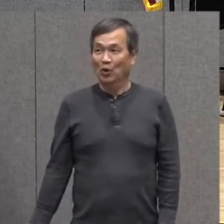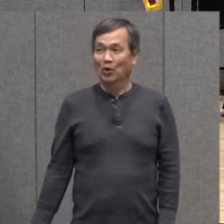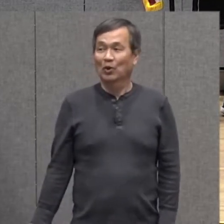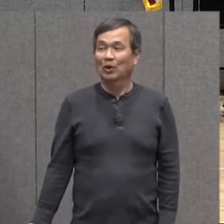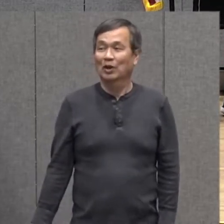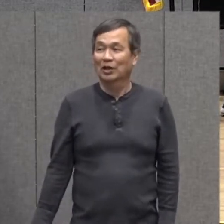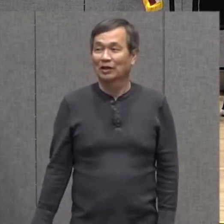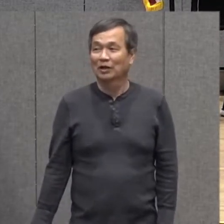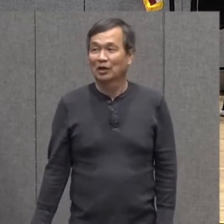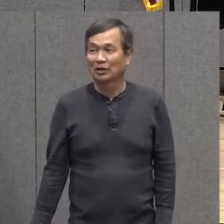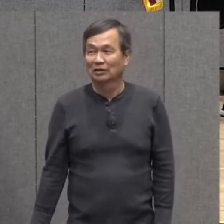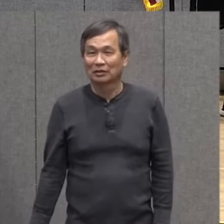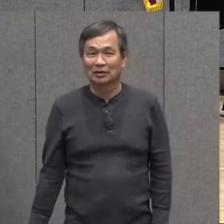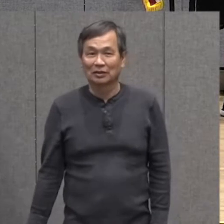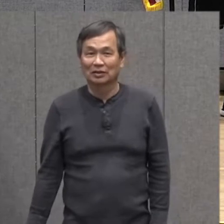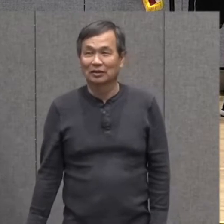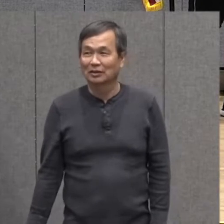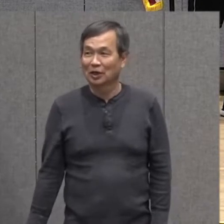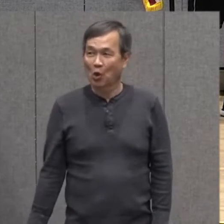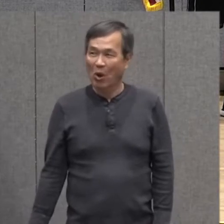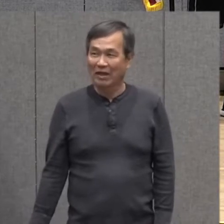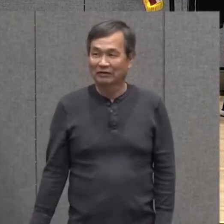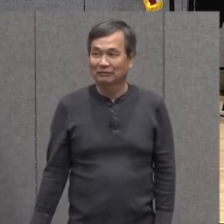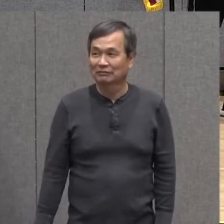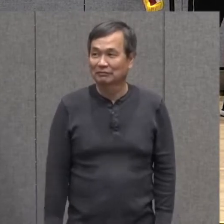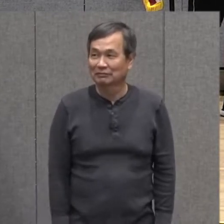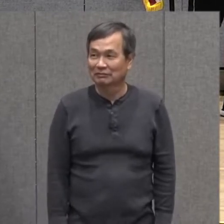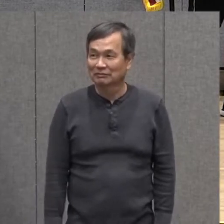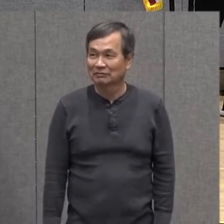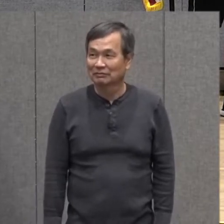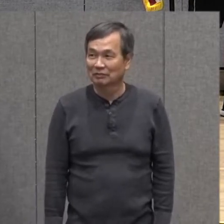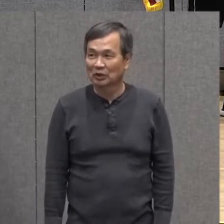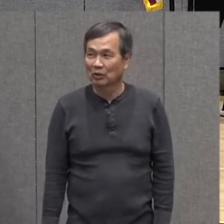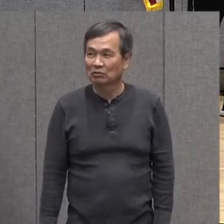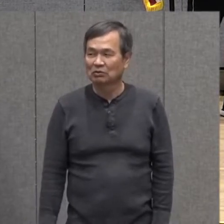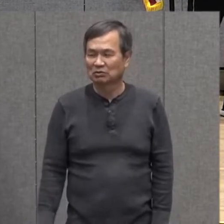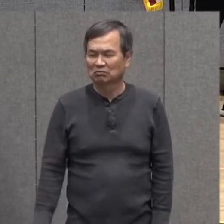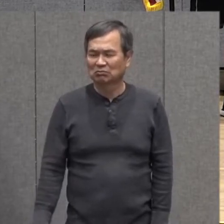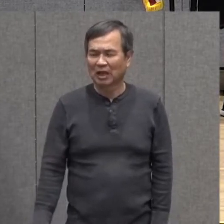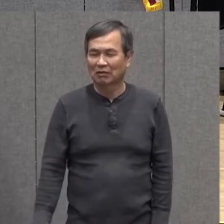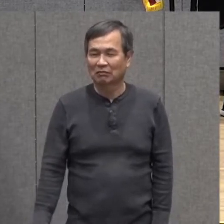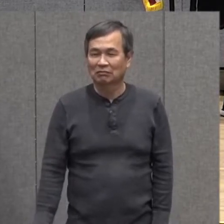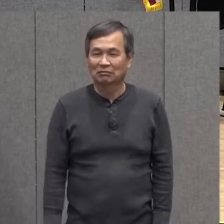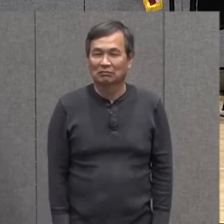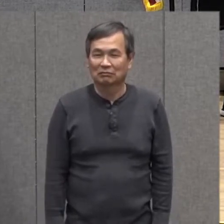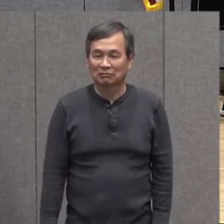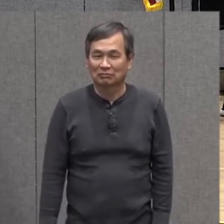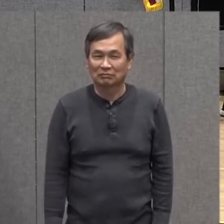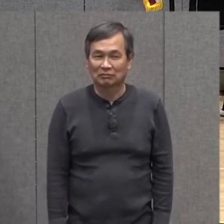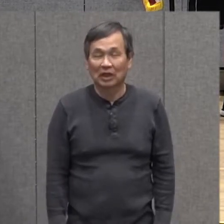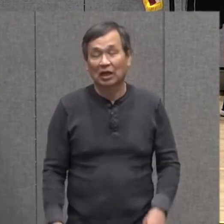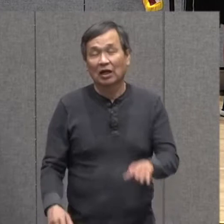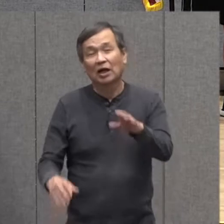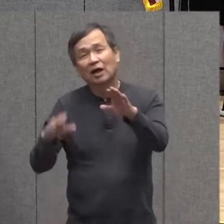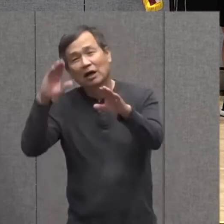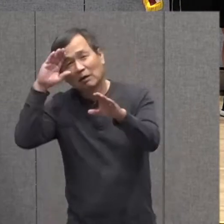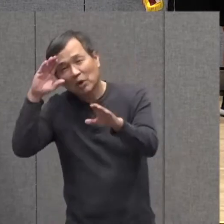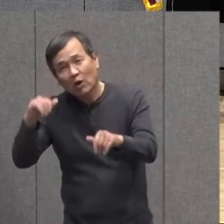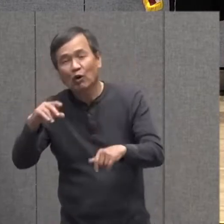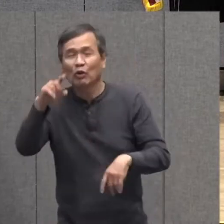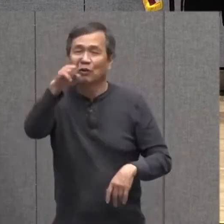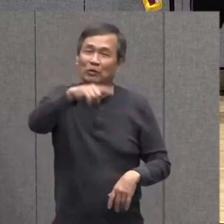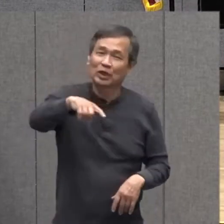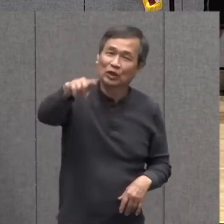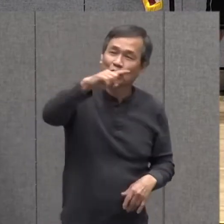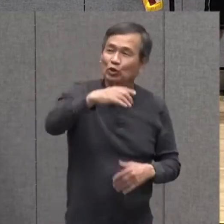this off time is up and moving their bodies, staying active. When times are tough, I always find